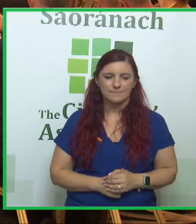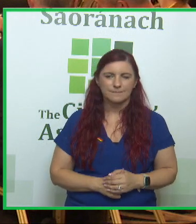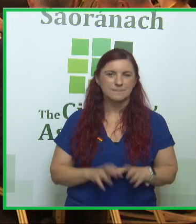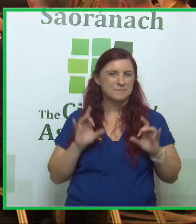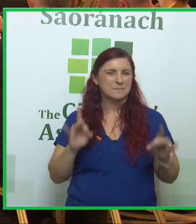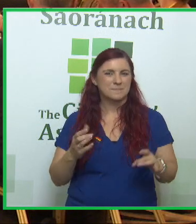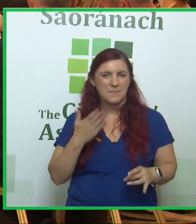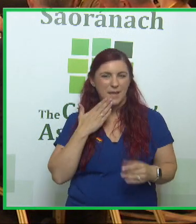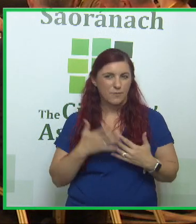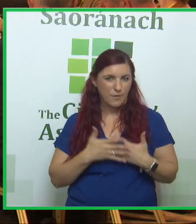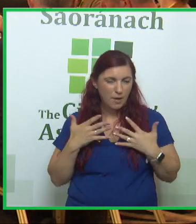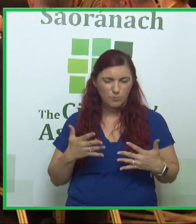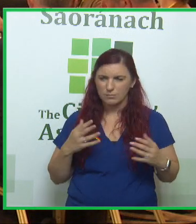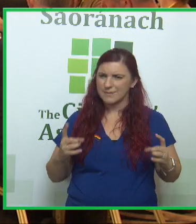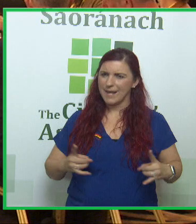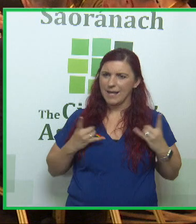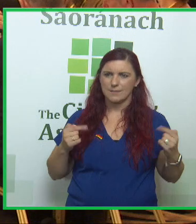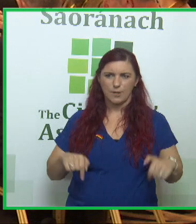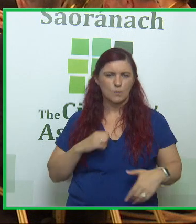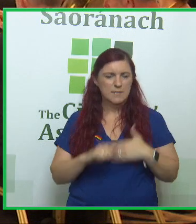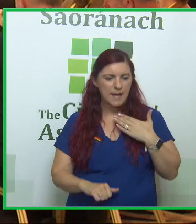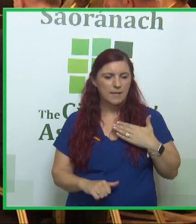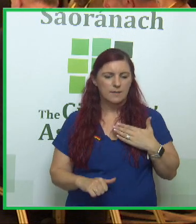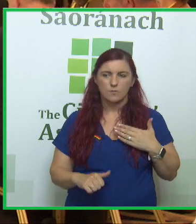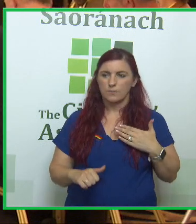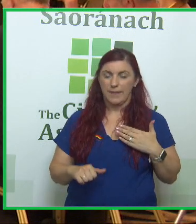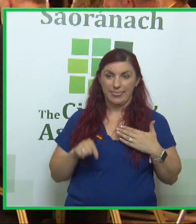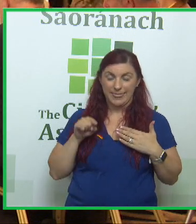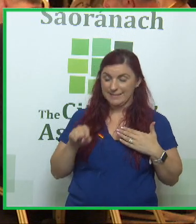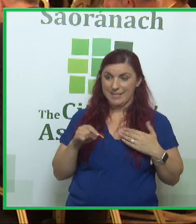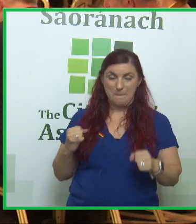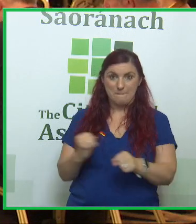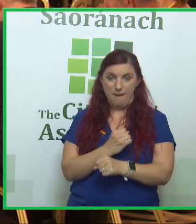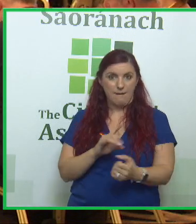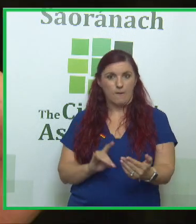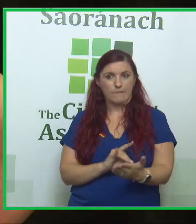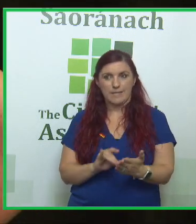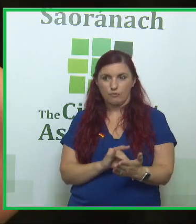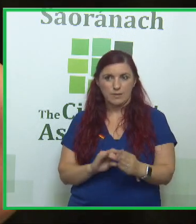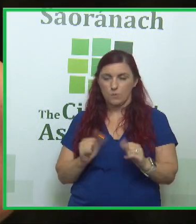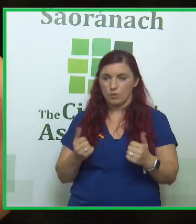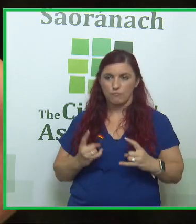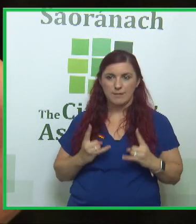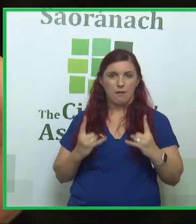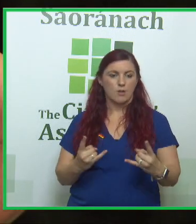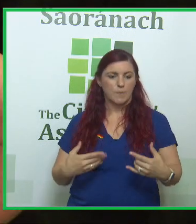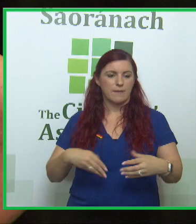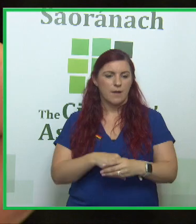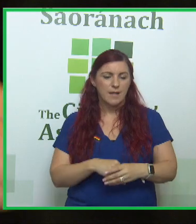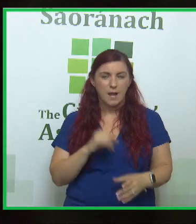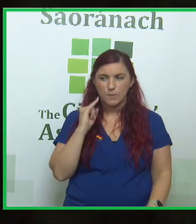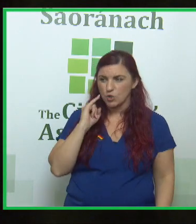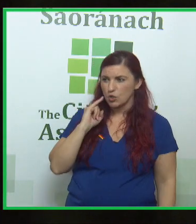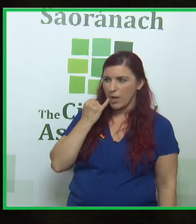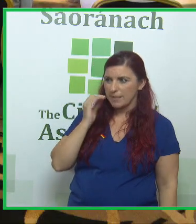Thank you very much. Delighted to be here. This is a real piece of history, so it's a great honour, and I'm very jealous because